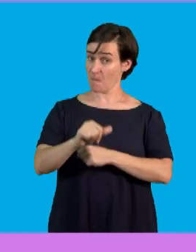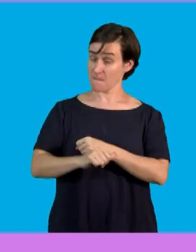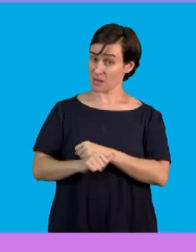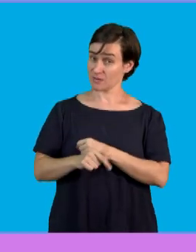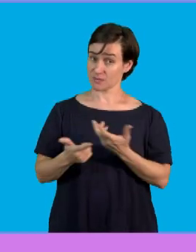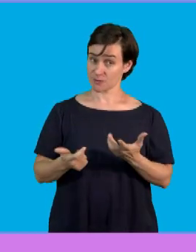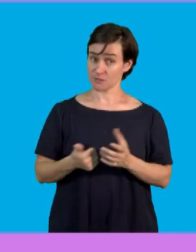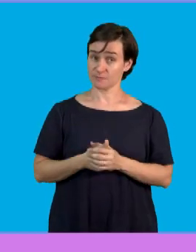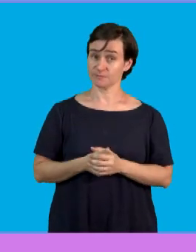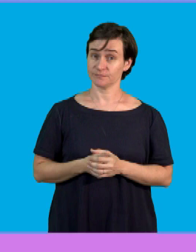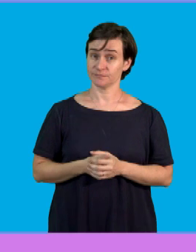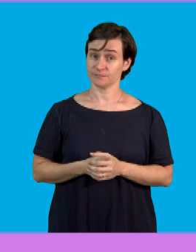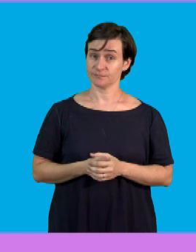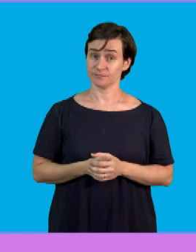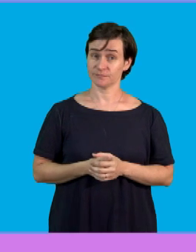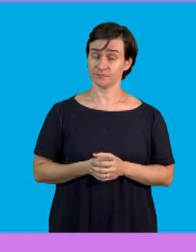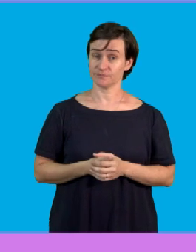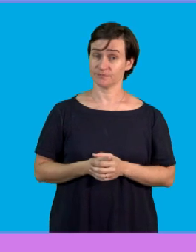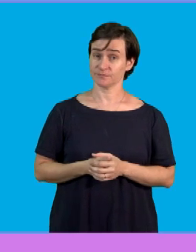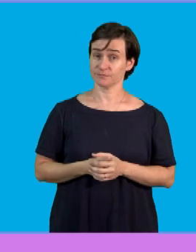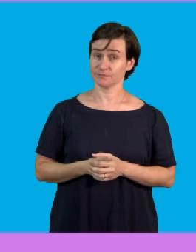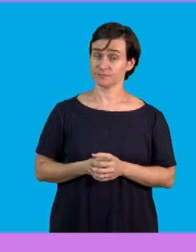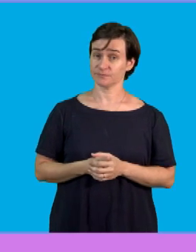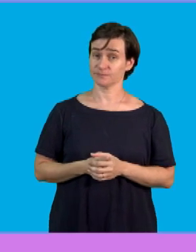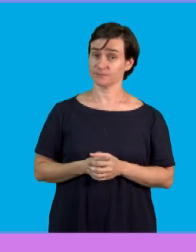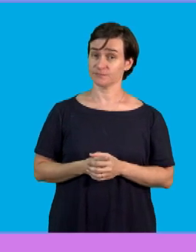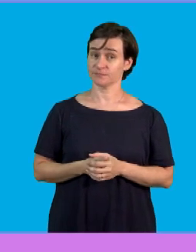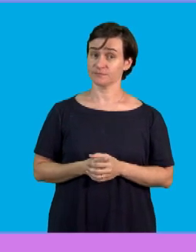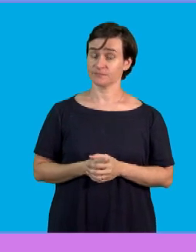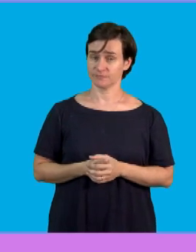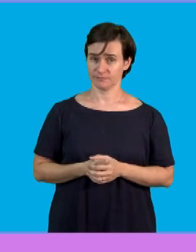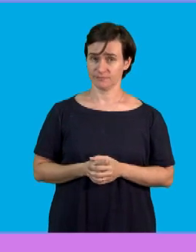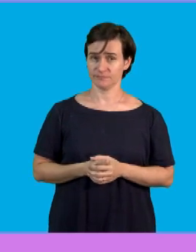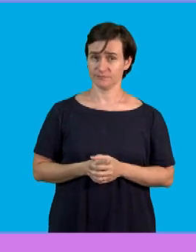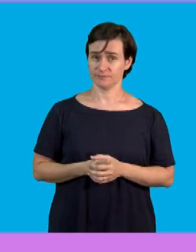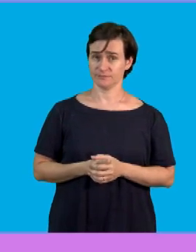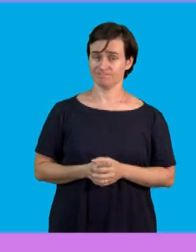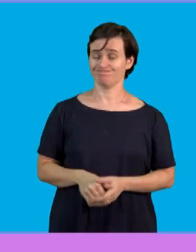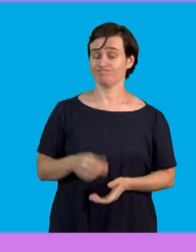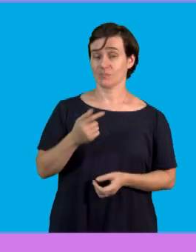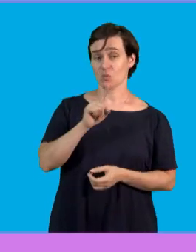for 24 months. So it means the monthly installment will be